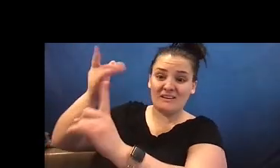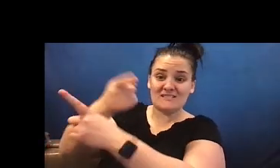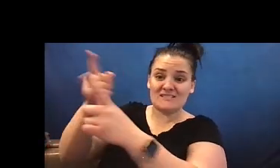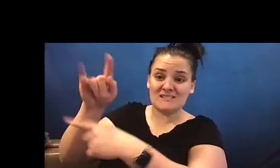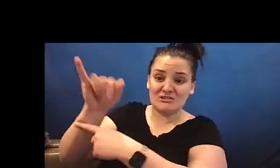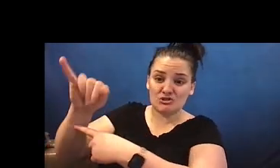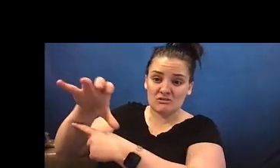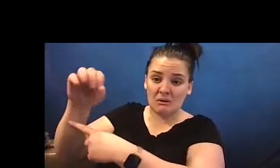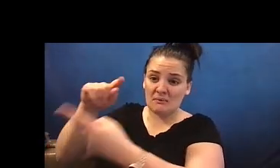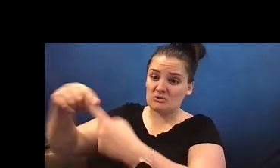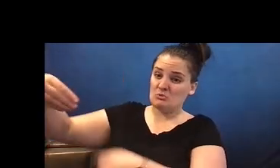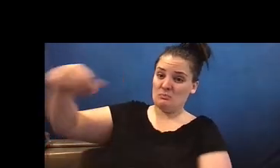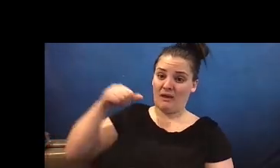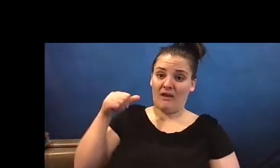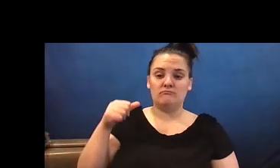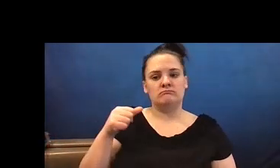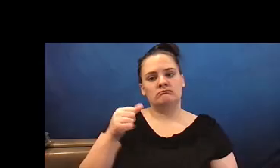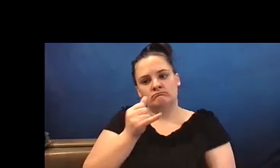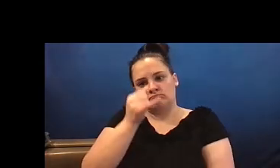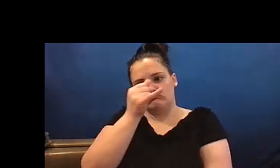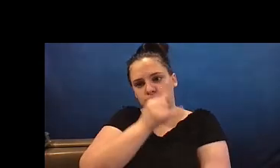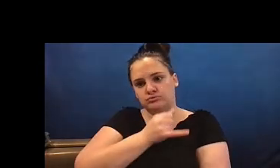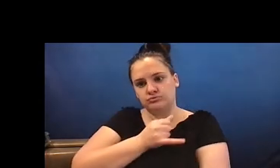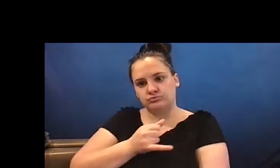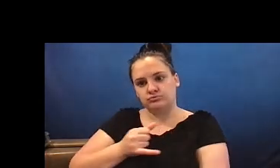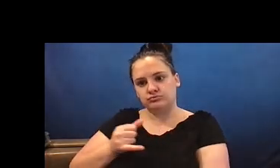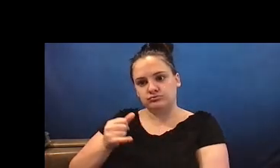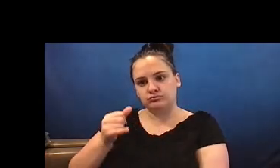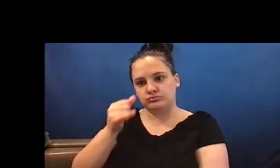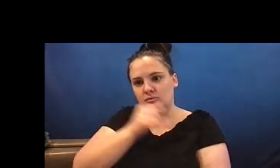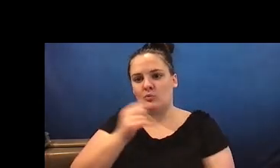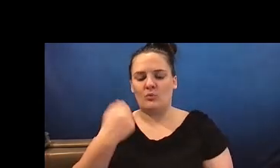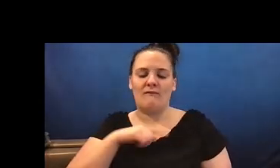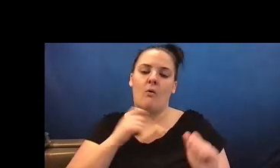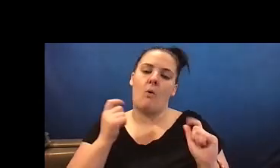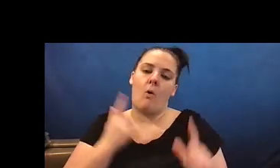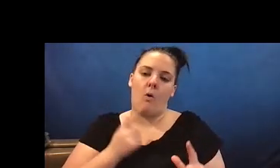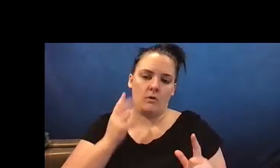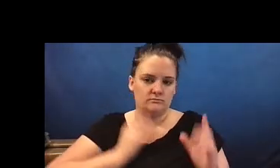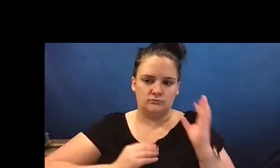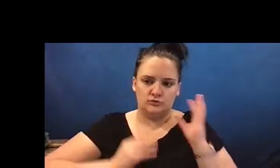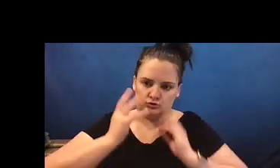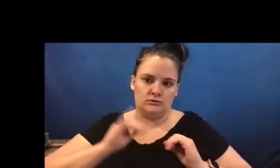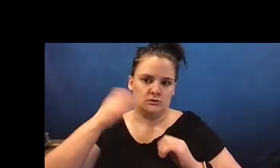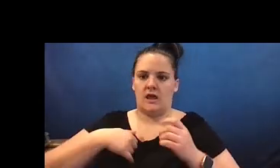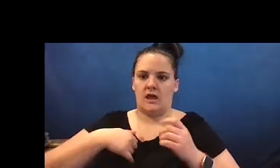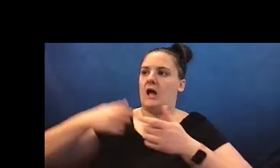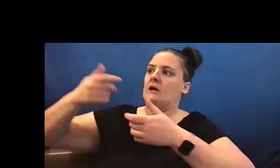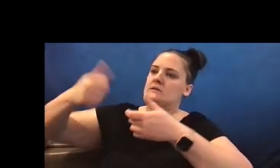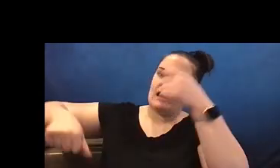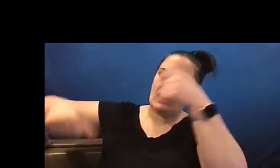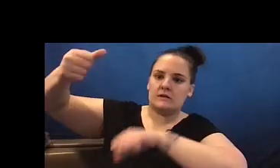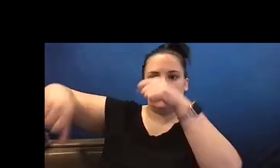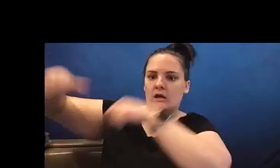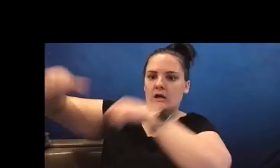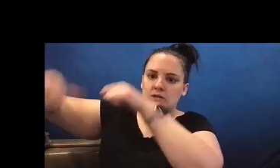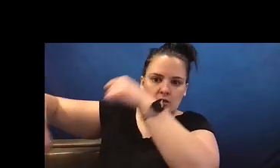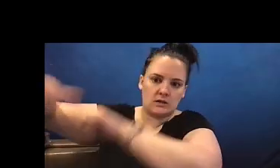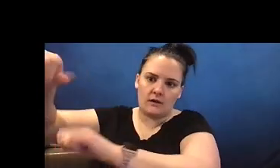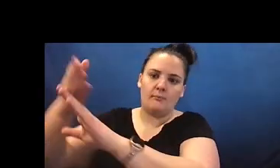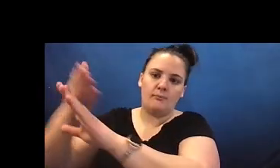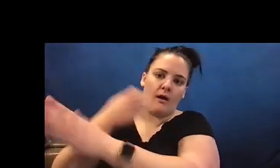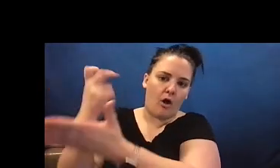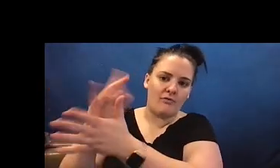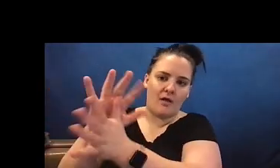is outrageous. And we've all experienced the challenge of denials and prior auths. We looked at Medicare that underpays. Our Medicare Advantage